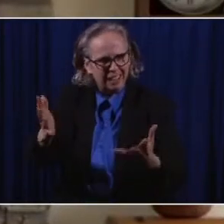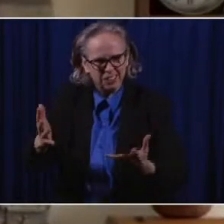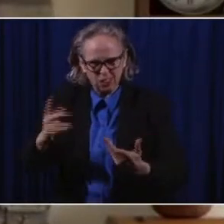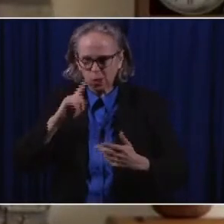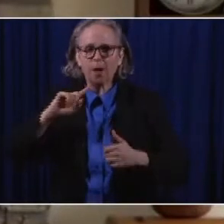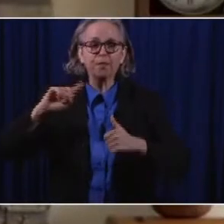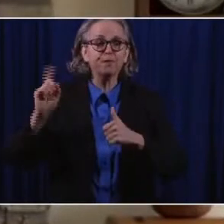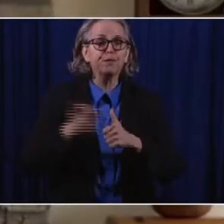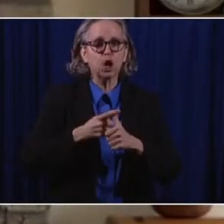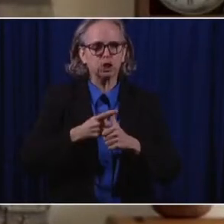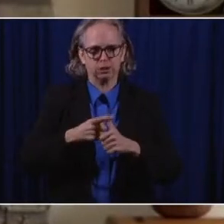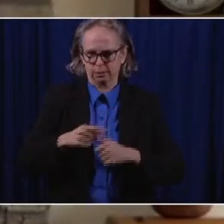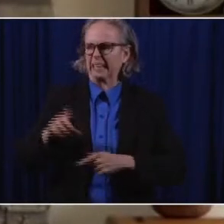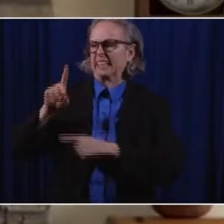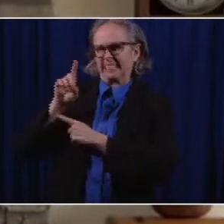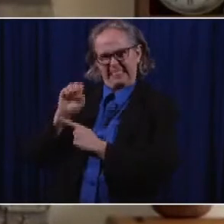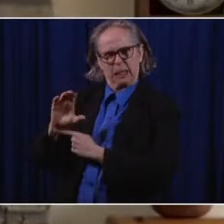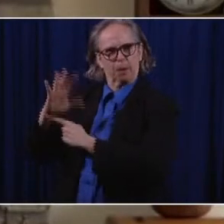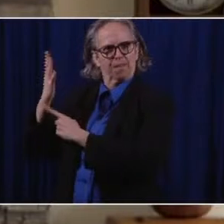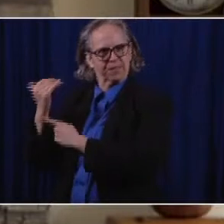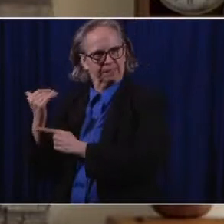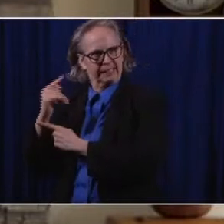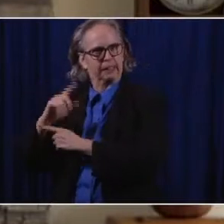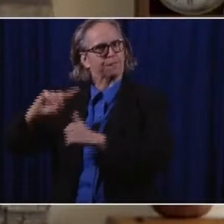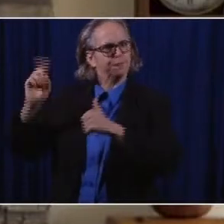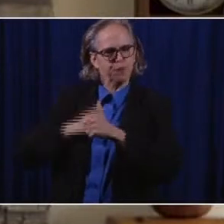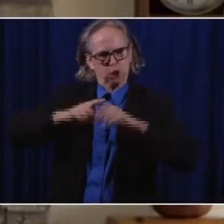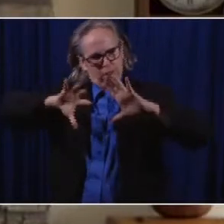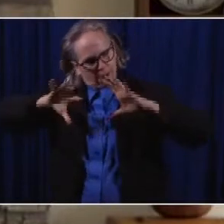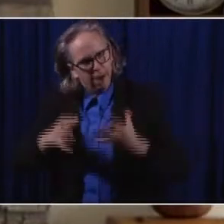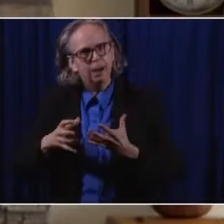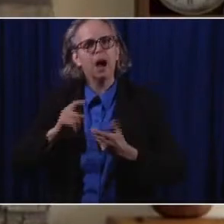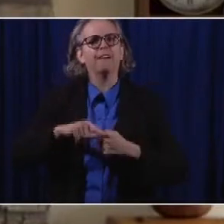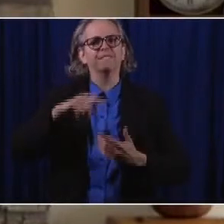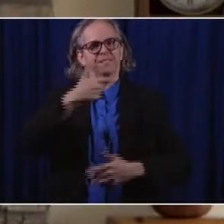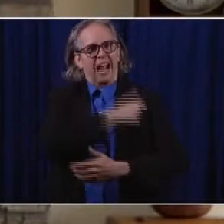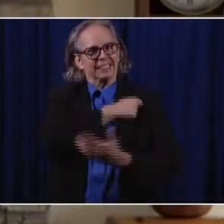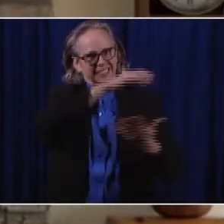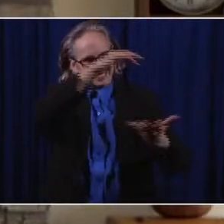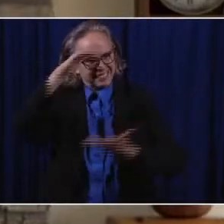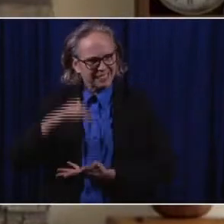hope, and things are looking a lot better.